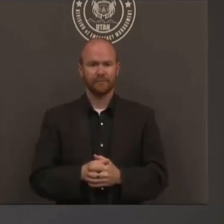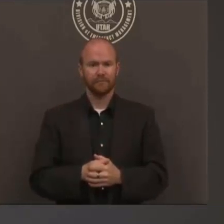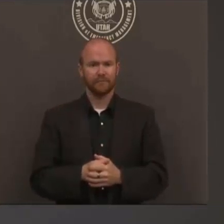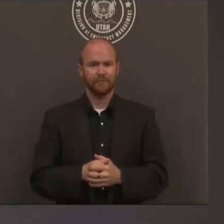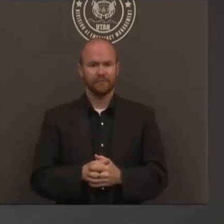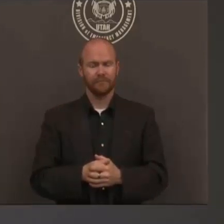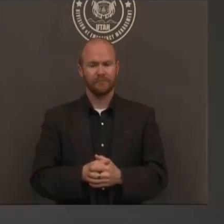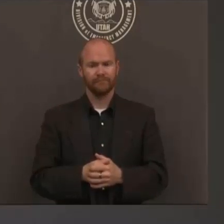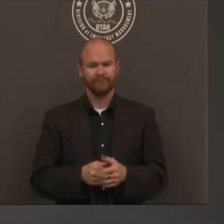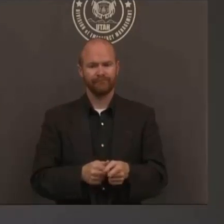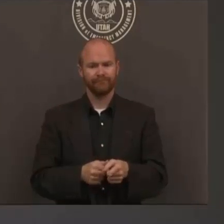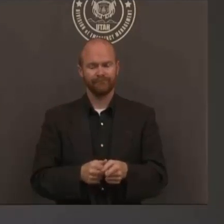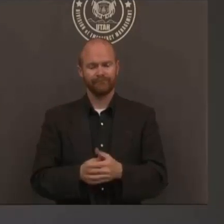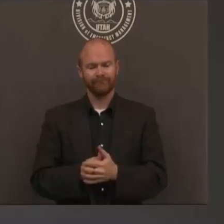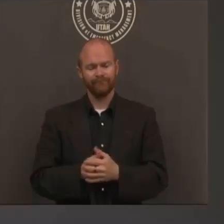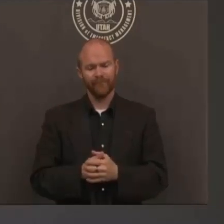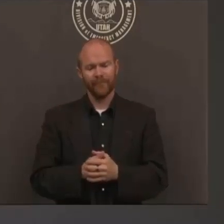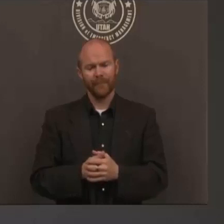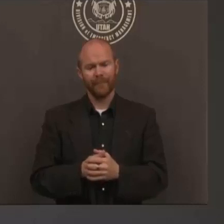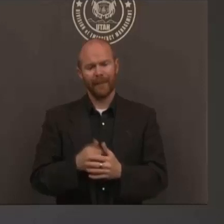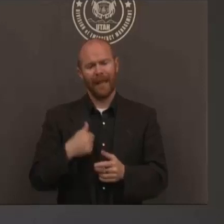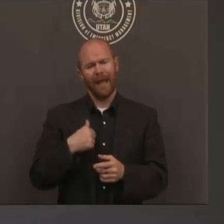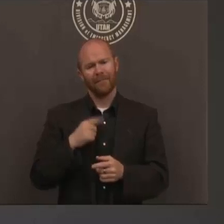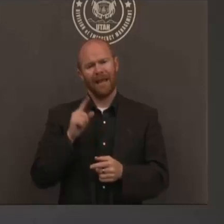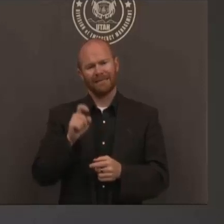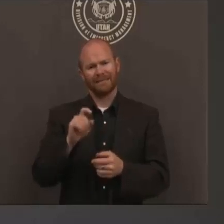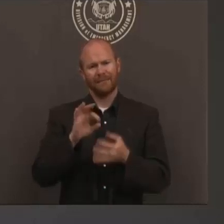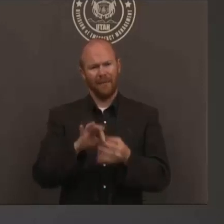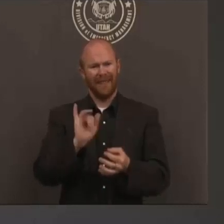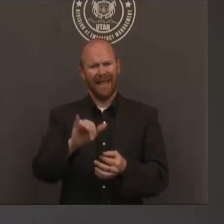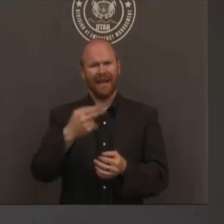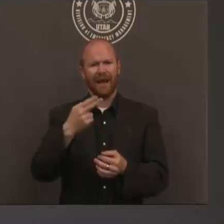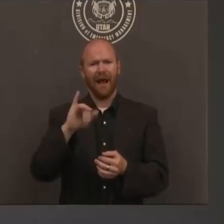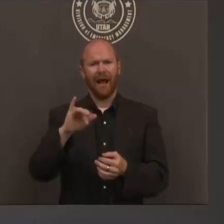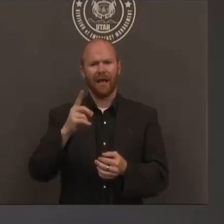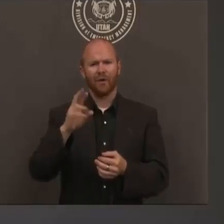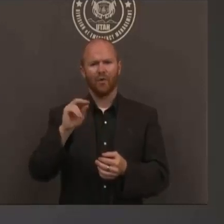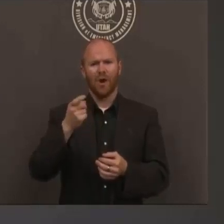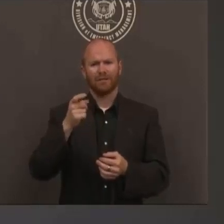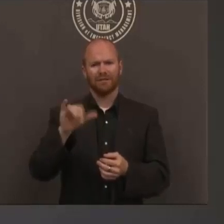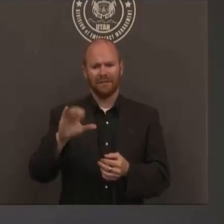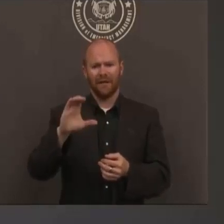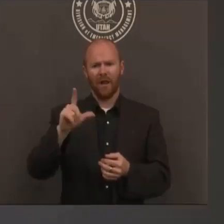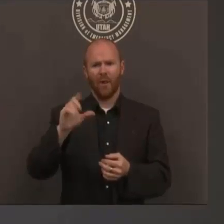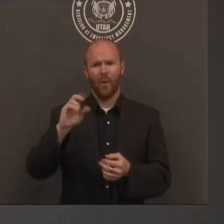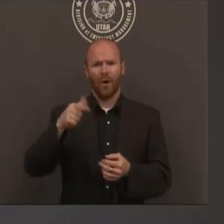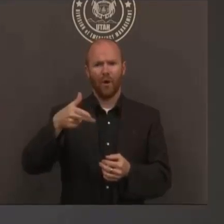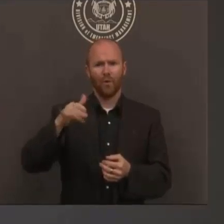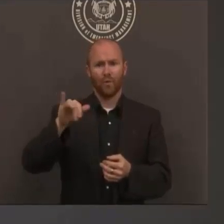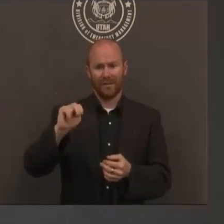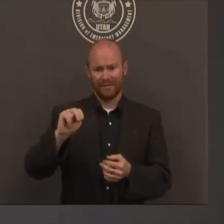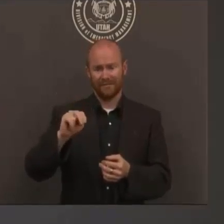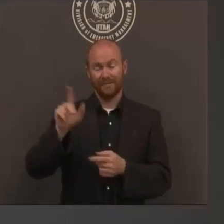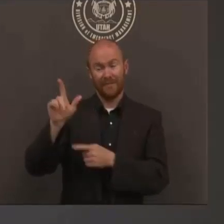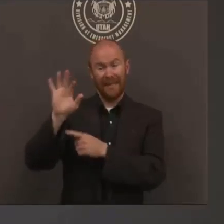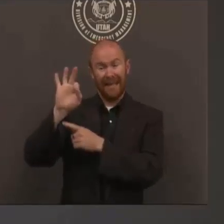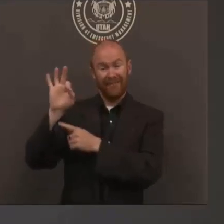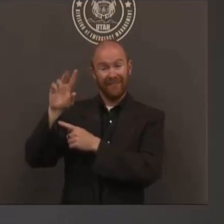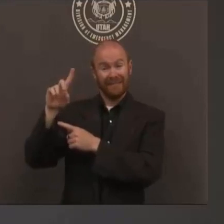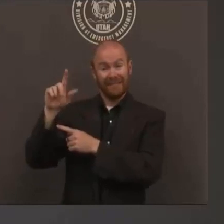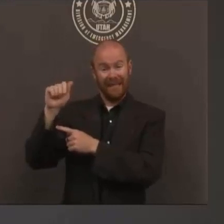Hi, Governor. Asking more about the hydroxychloroquine. With the FDA issuing